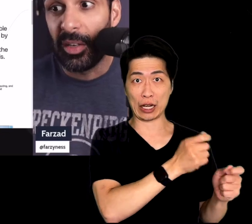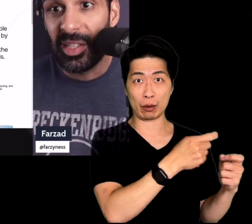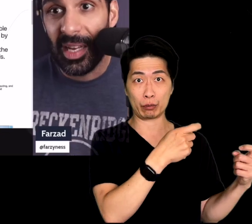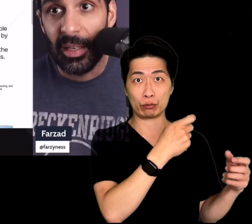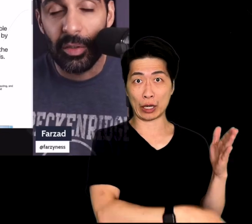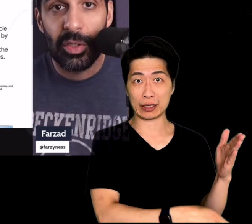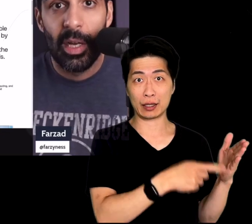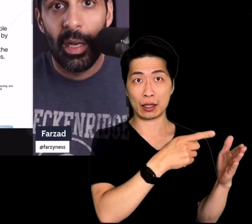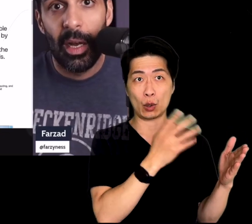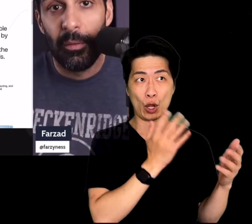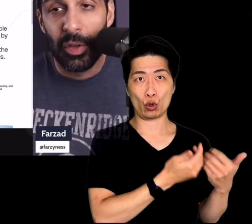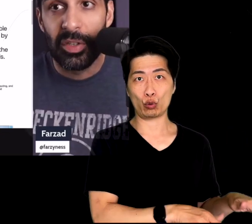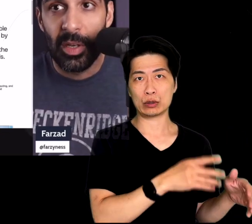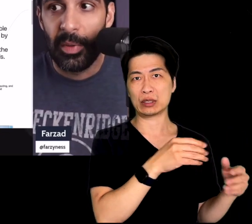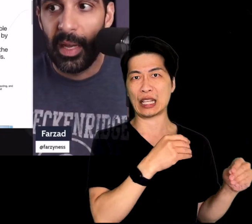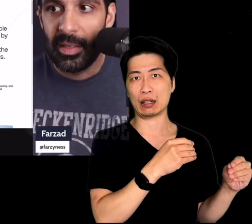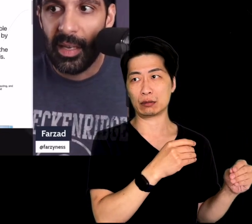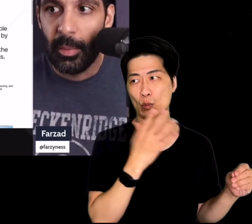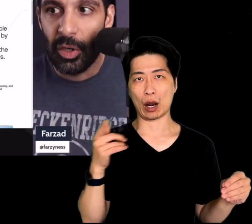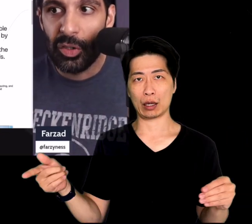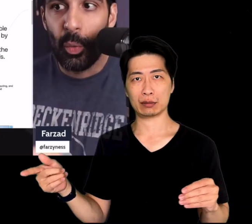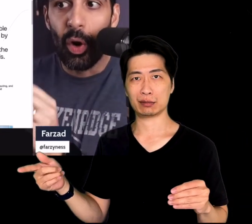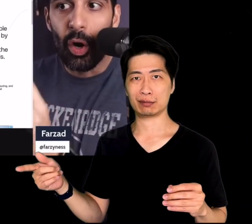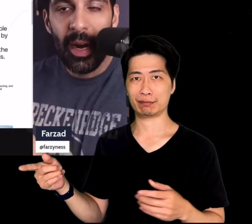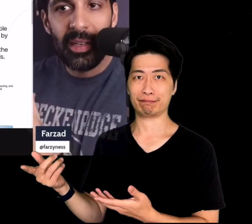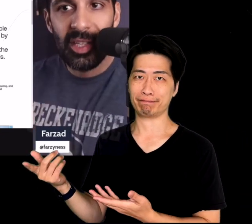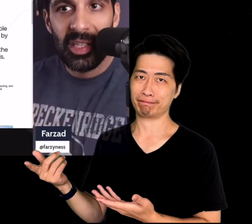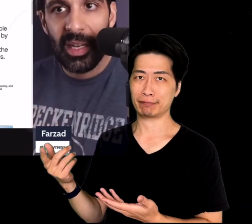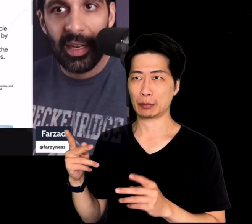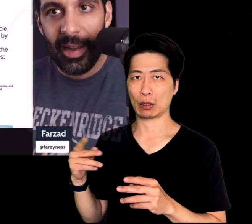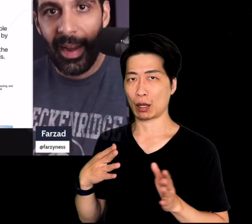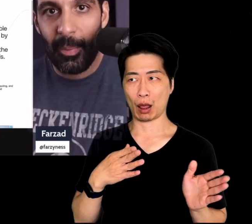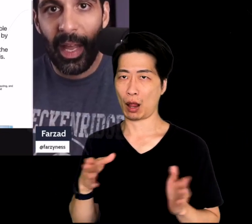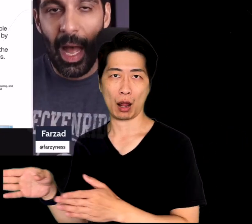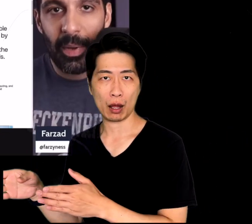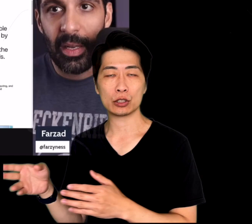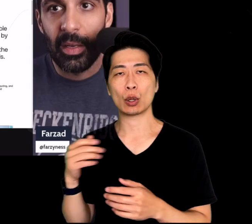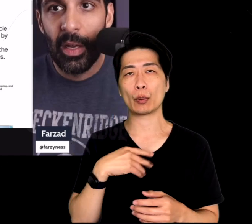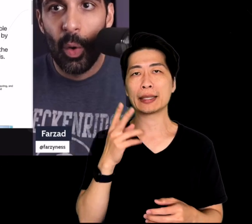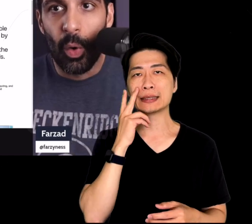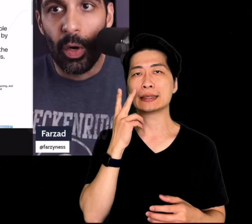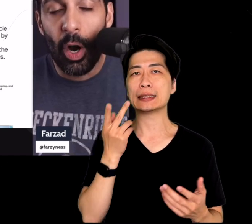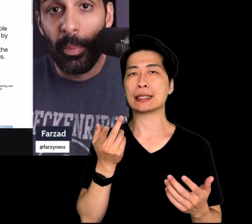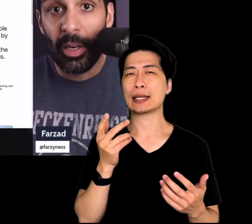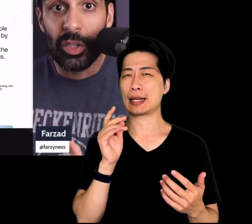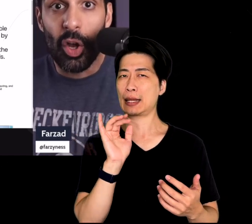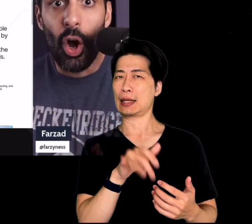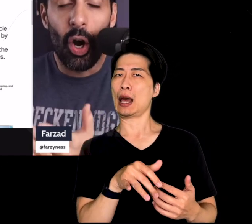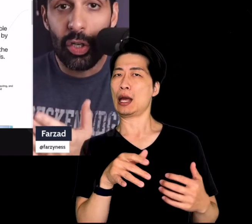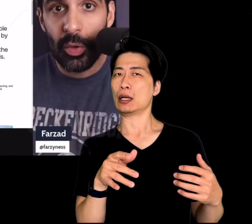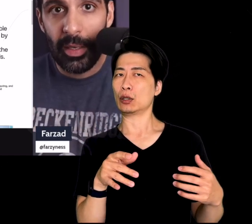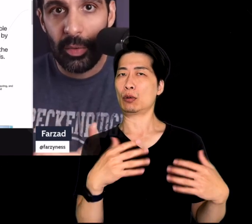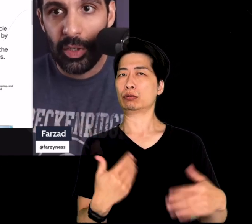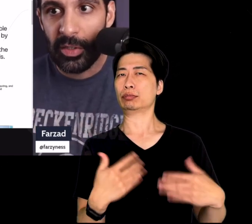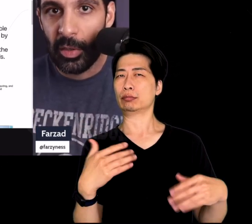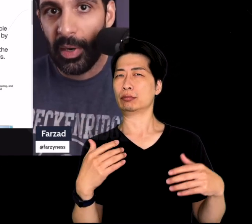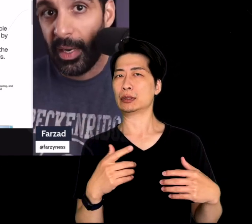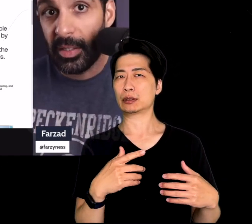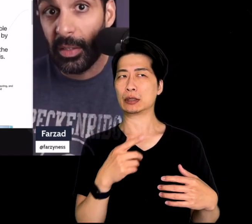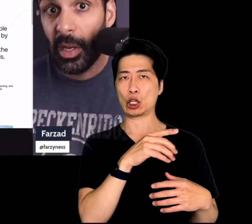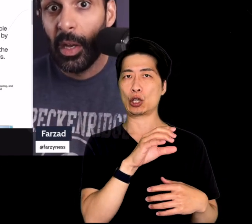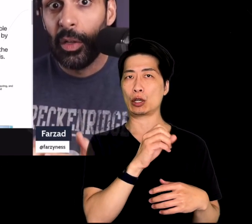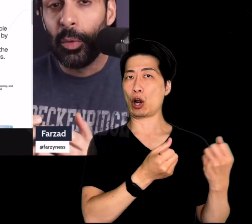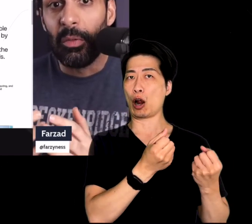lose a lot of sales versus something like the Cybertruck. So we're already seeing a dynamic happening where car makers are trying to adjust